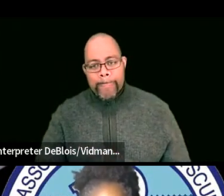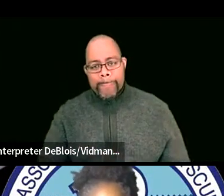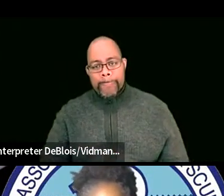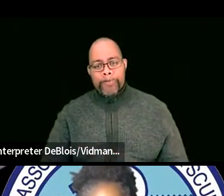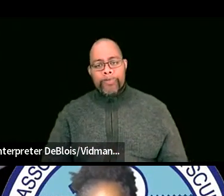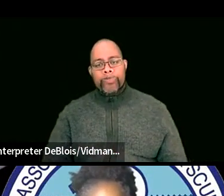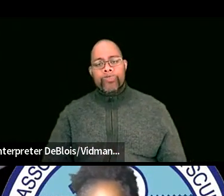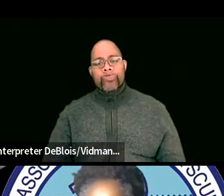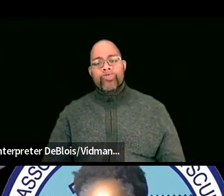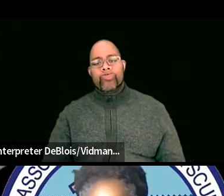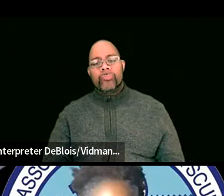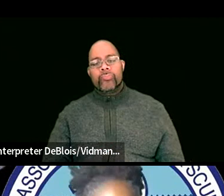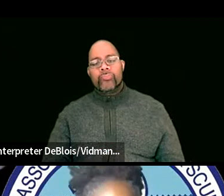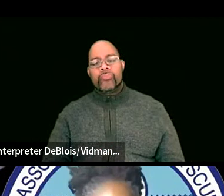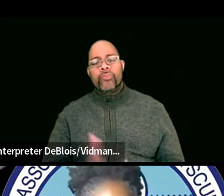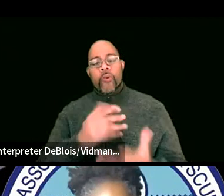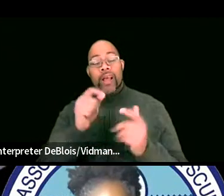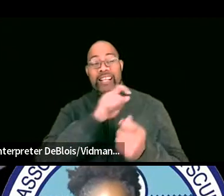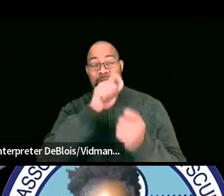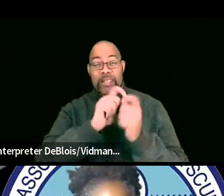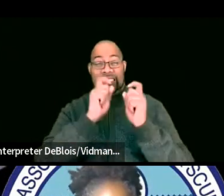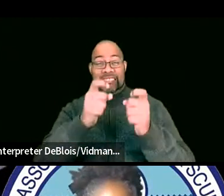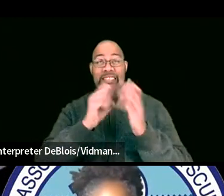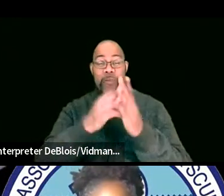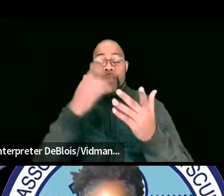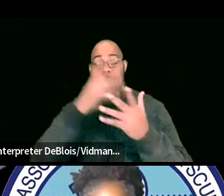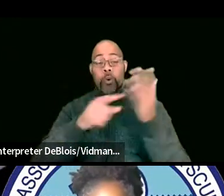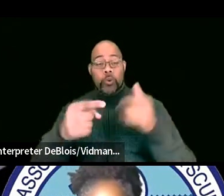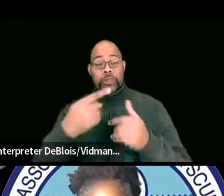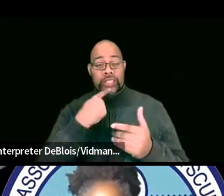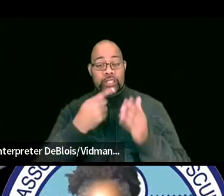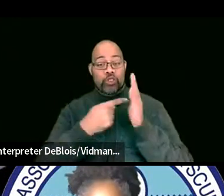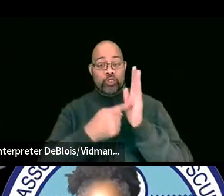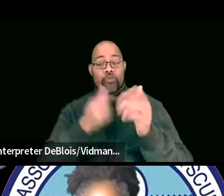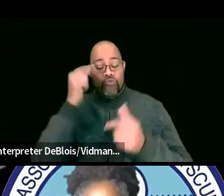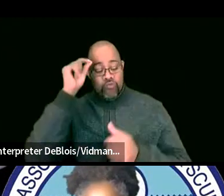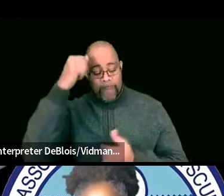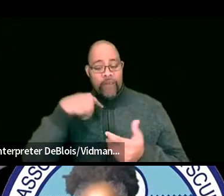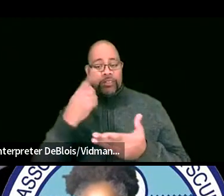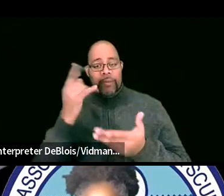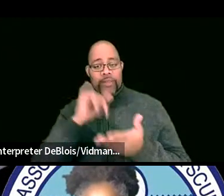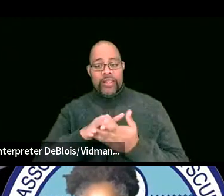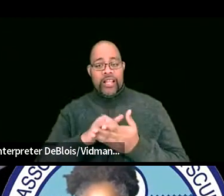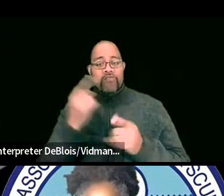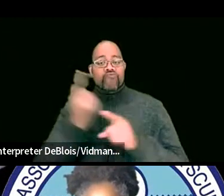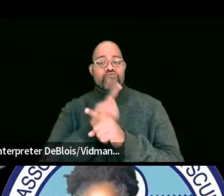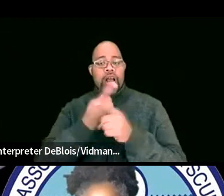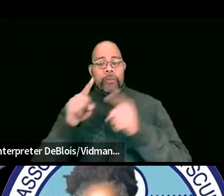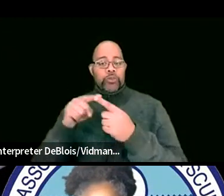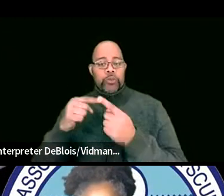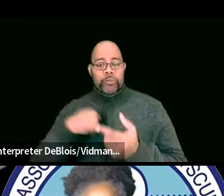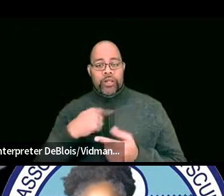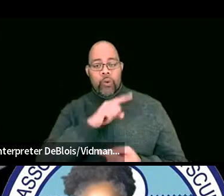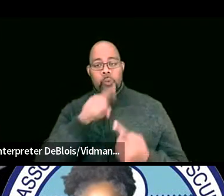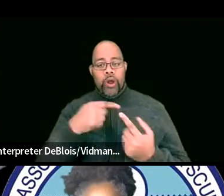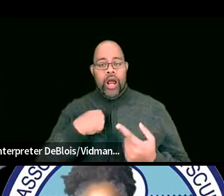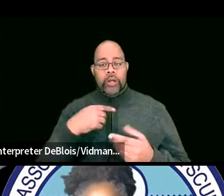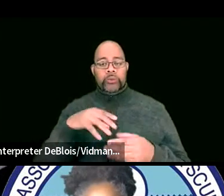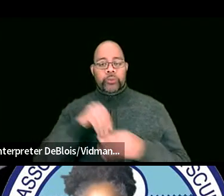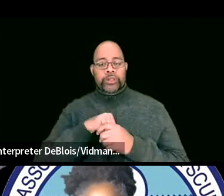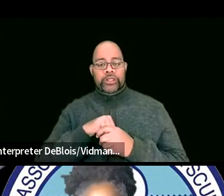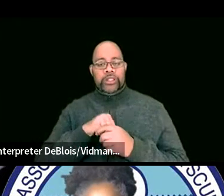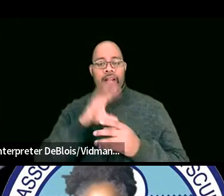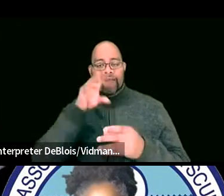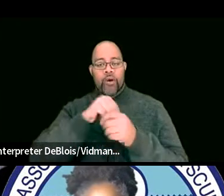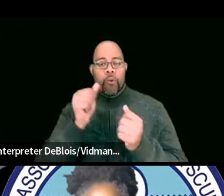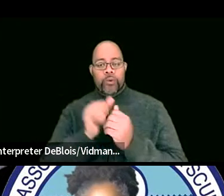Without getting into specific examples, I think a lot of what you guys highlight reminds me of something that regularly occurs to me when I was